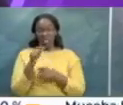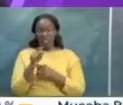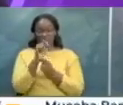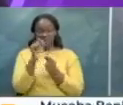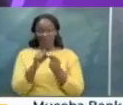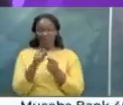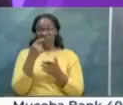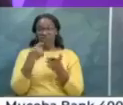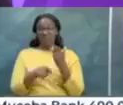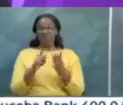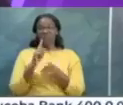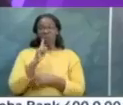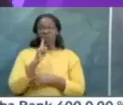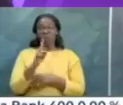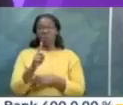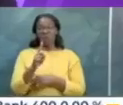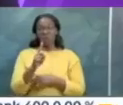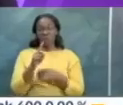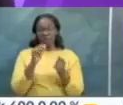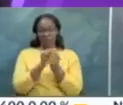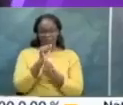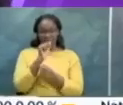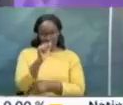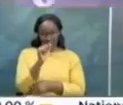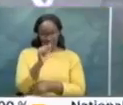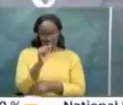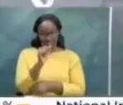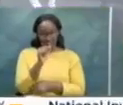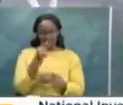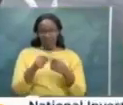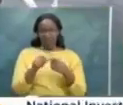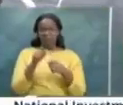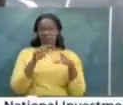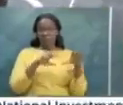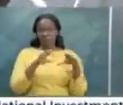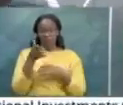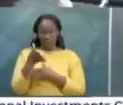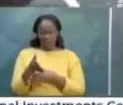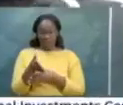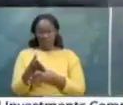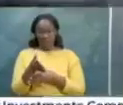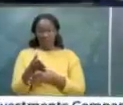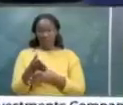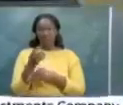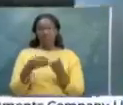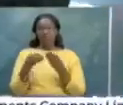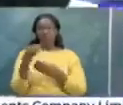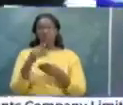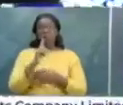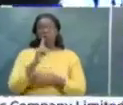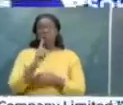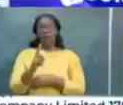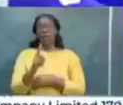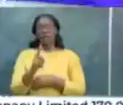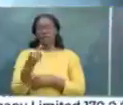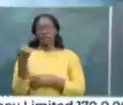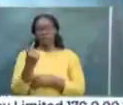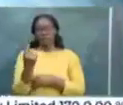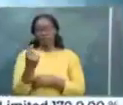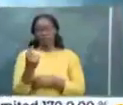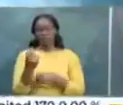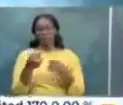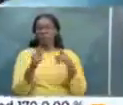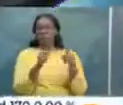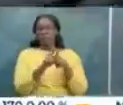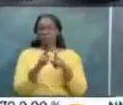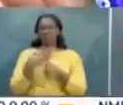at 150 Kenyan shillings. But also, we are selling it at 100 Kenya shillings. Wow. Well, let me even make